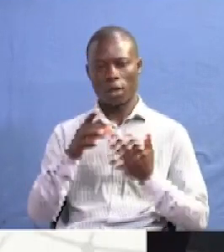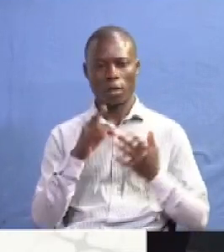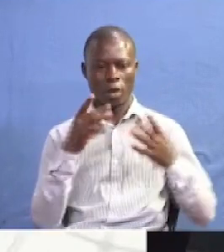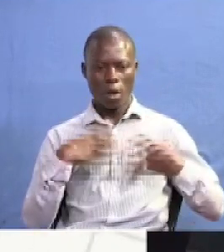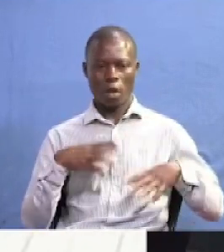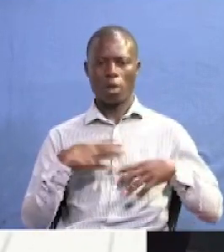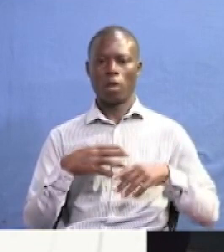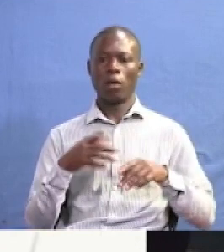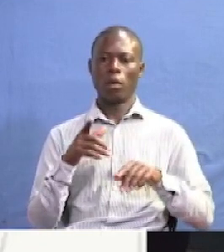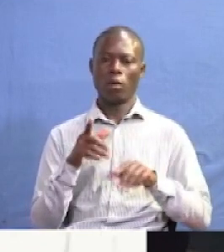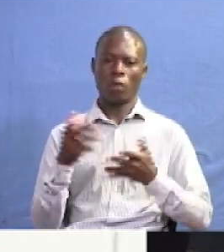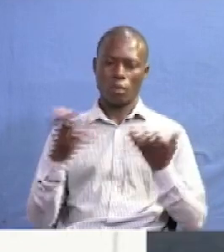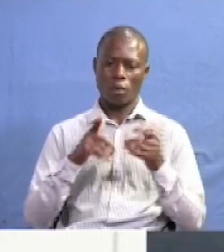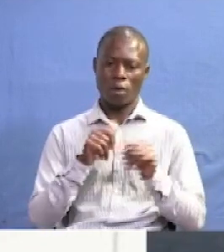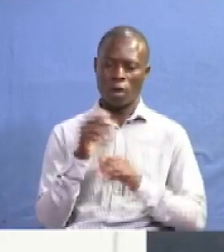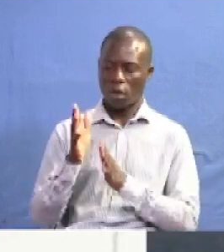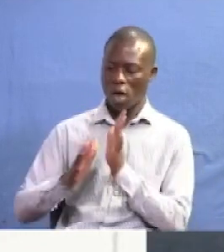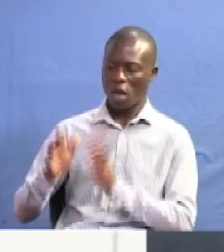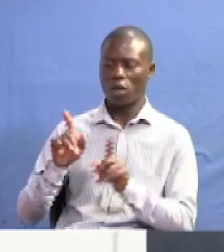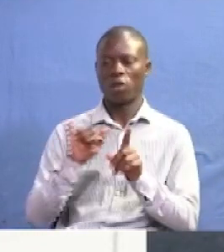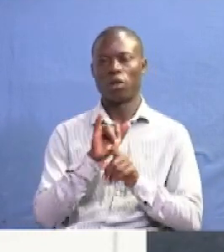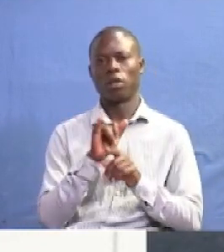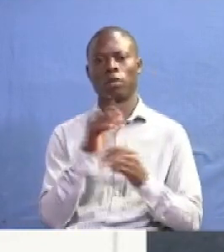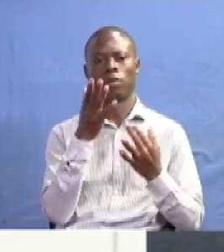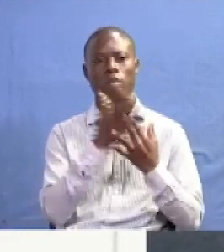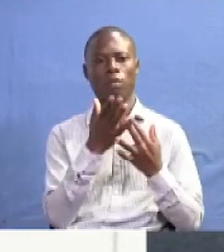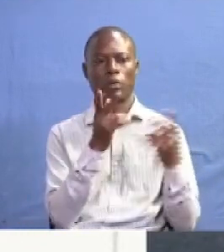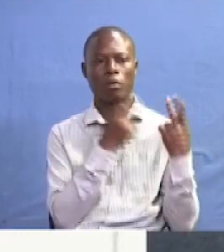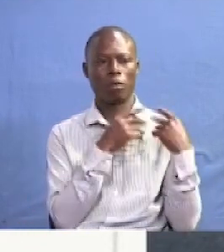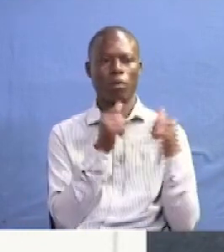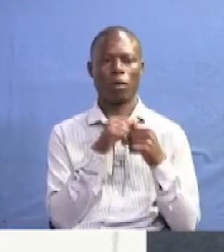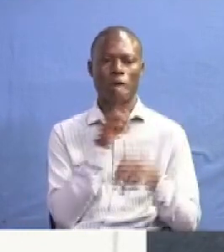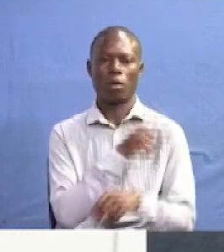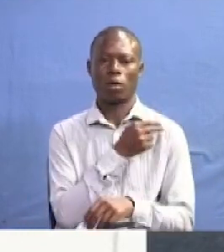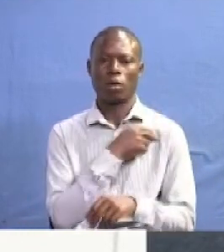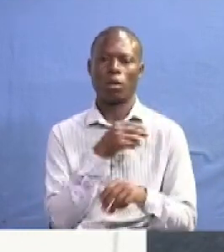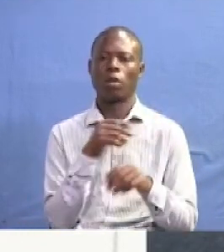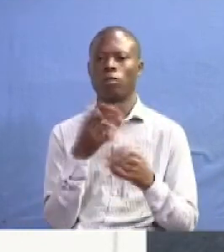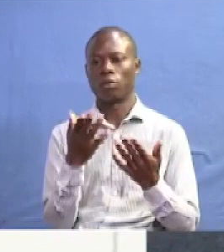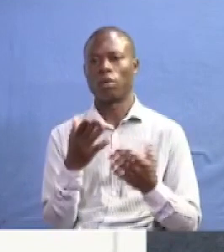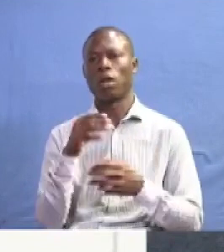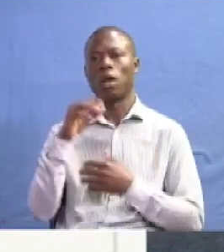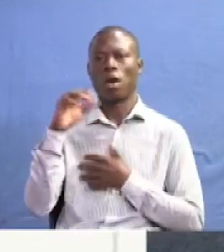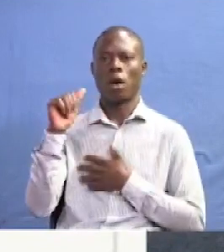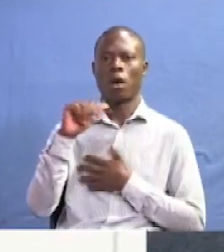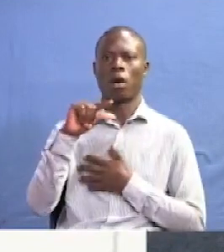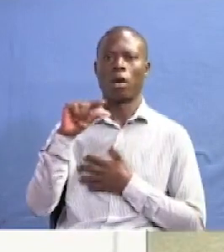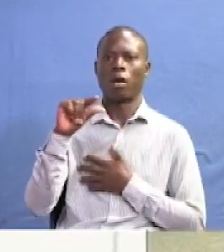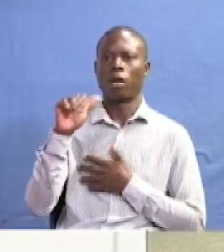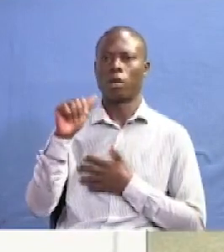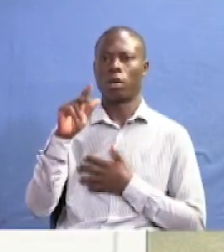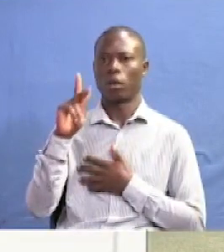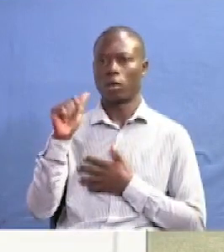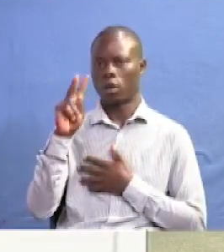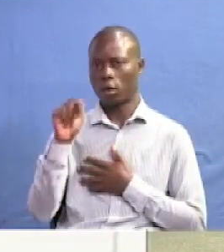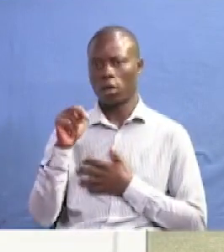brought about by endometriosis organizations in partnership with hospitals such as Aga Khan University Hospital.